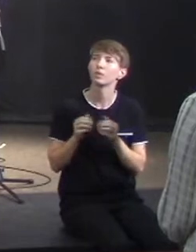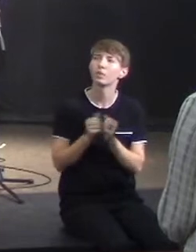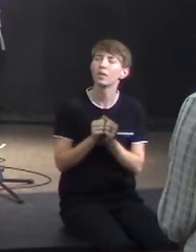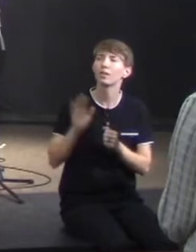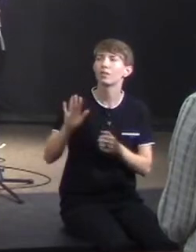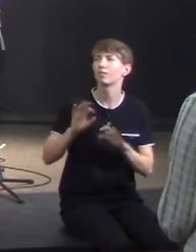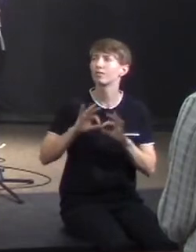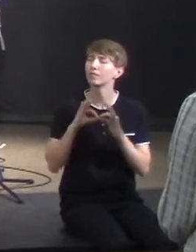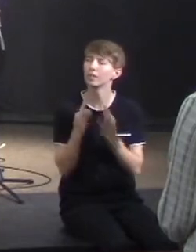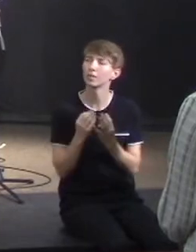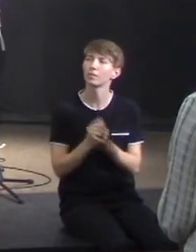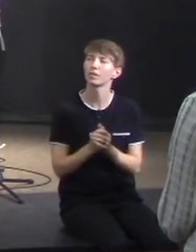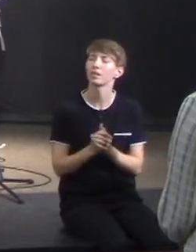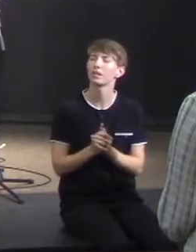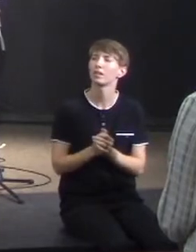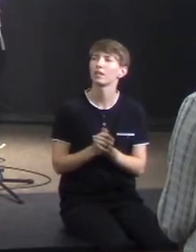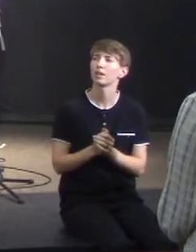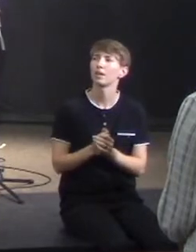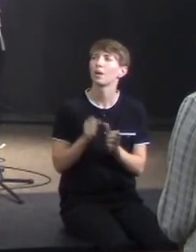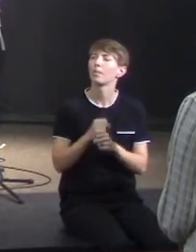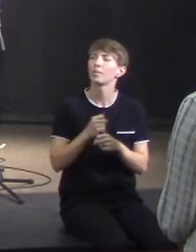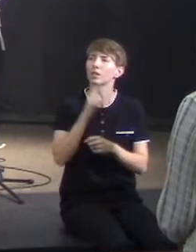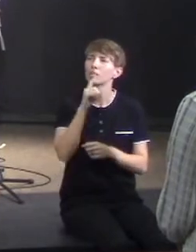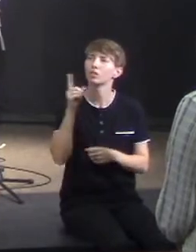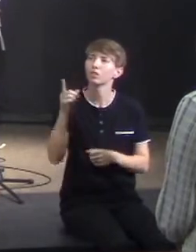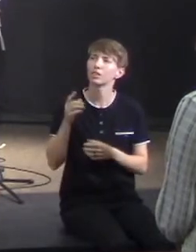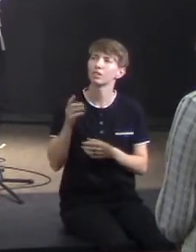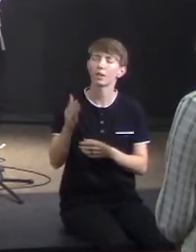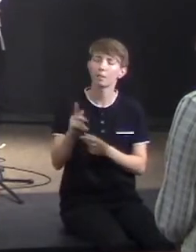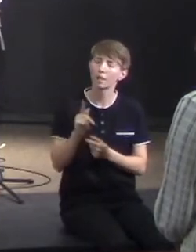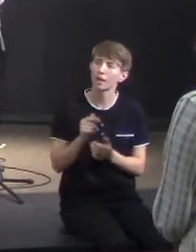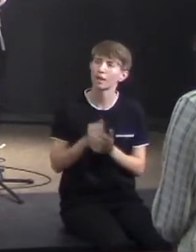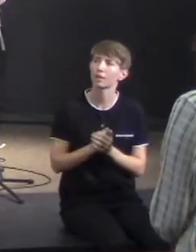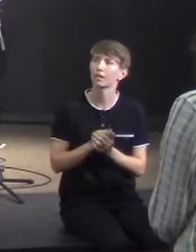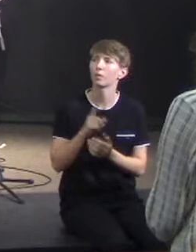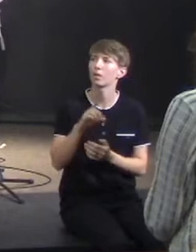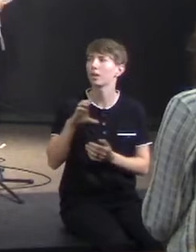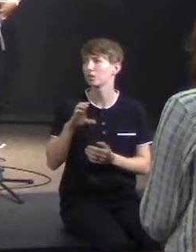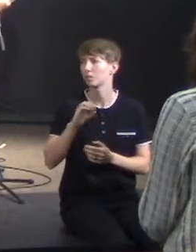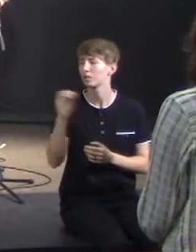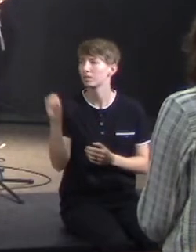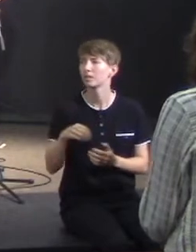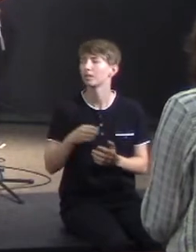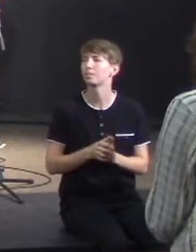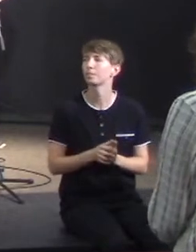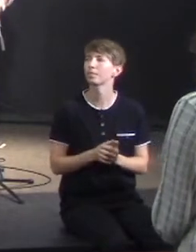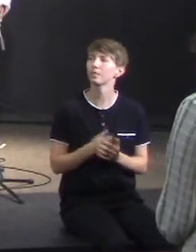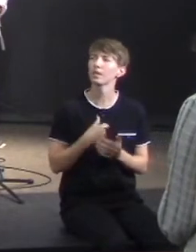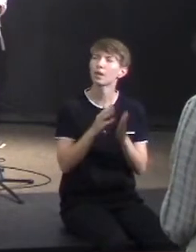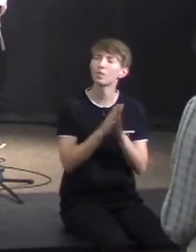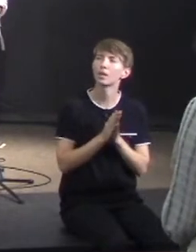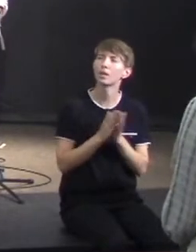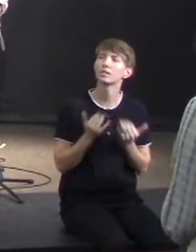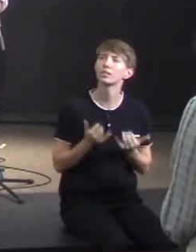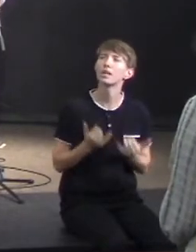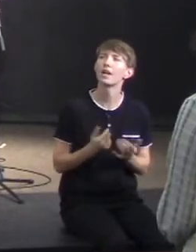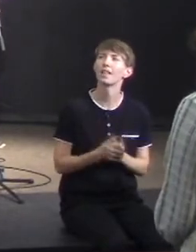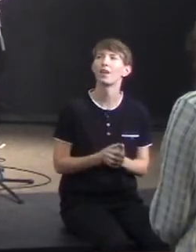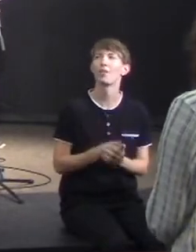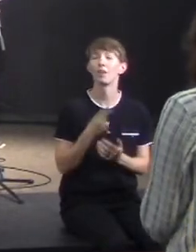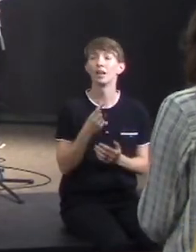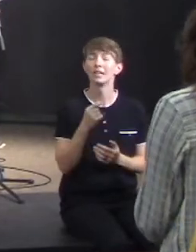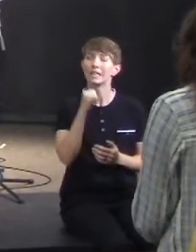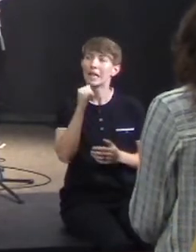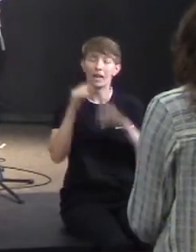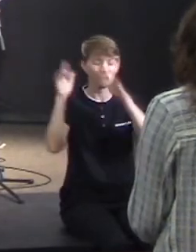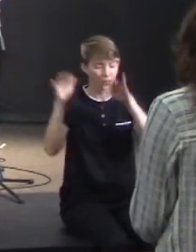know, make sure that she comes back 100%, Lord. I pray for today. One, you know, it doesn't pour on us as we leave later